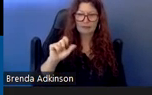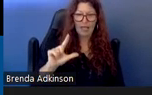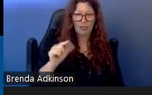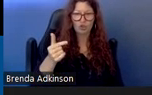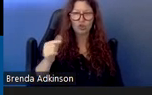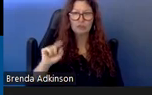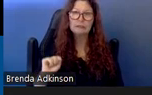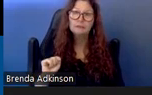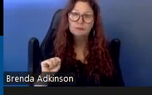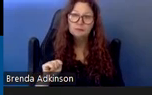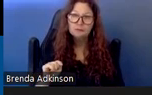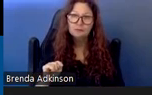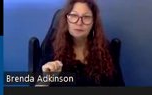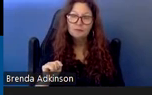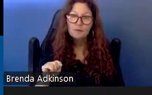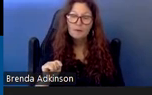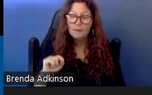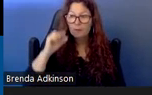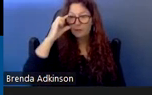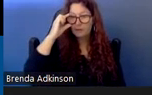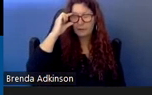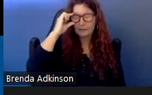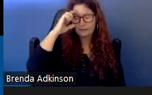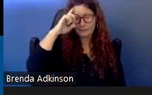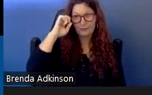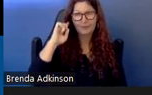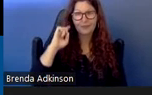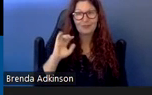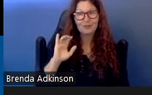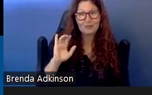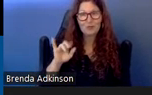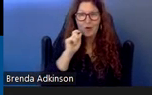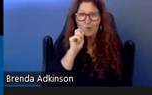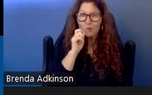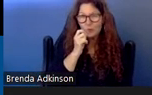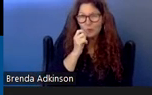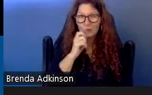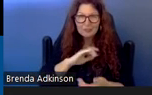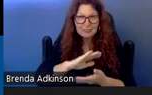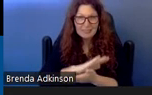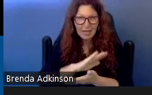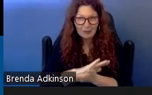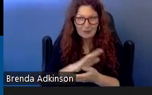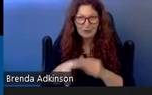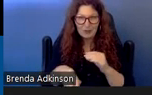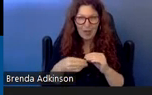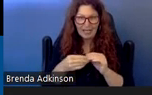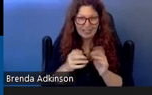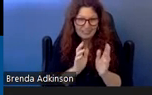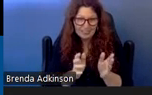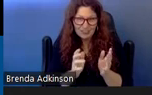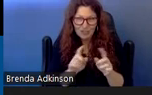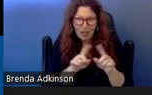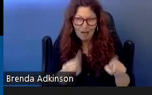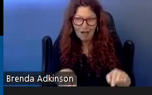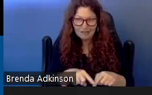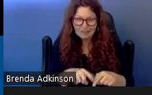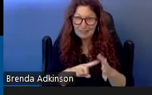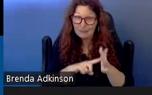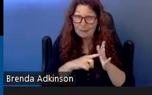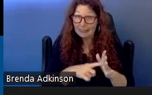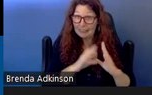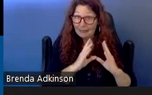So that nifty, handy document that you put in the chat at the beginning, where it talks about